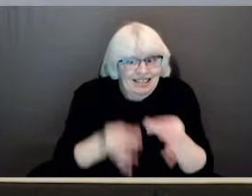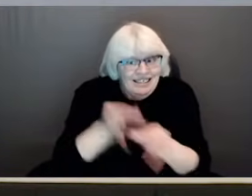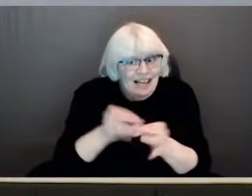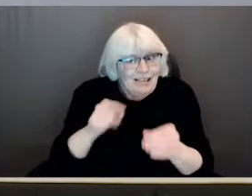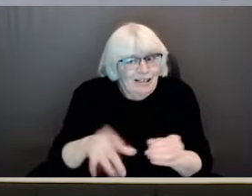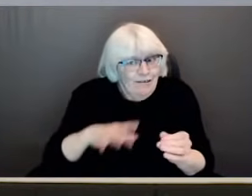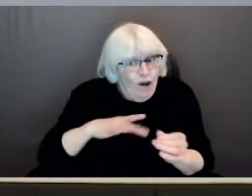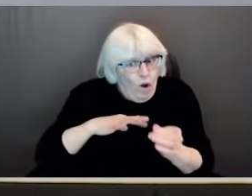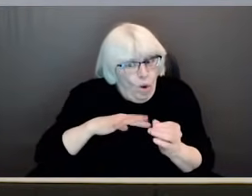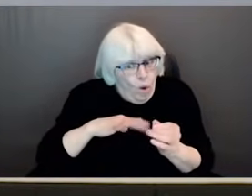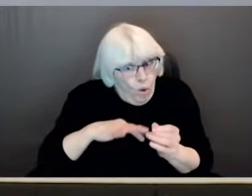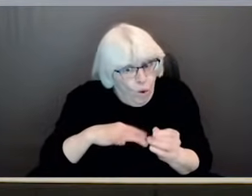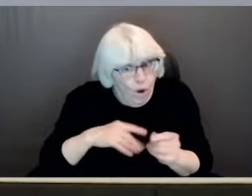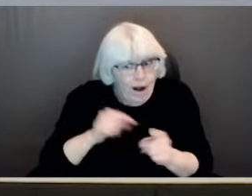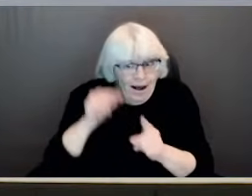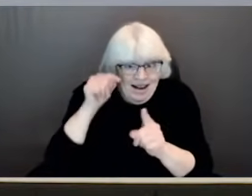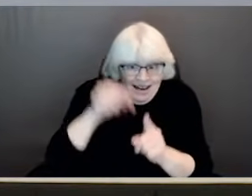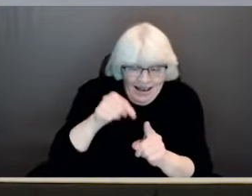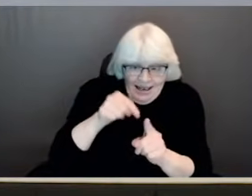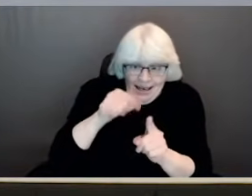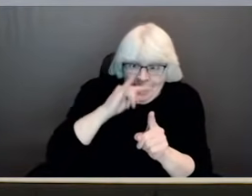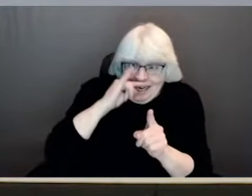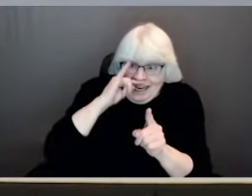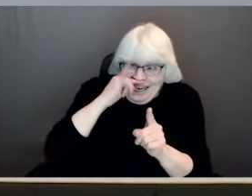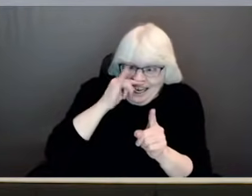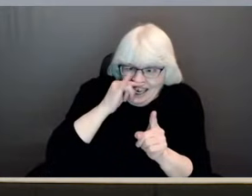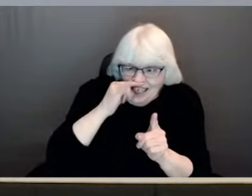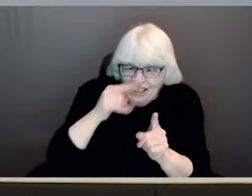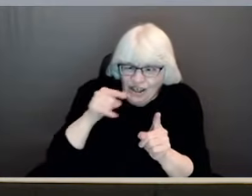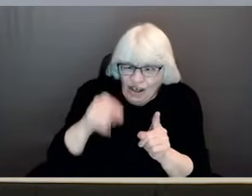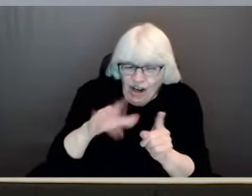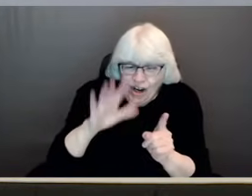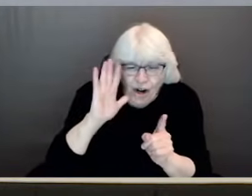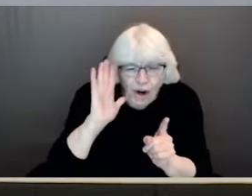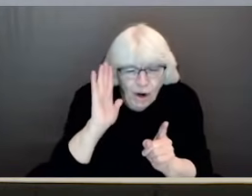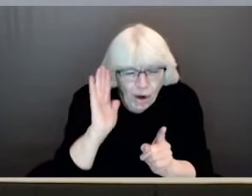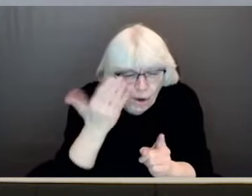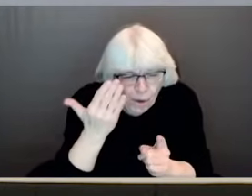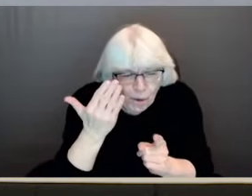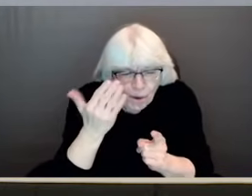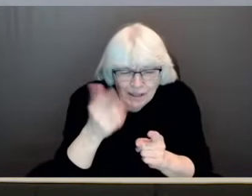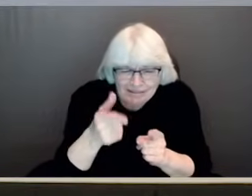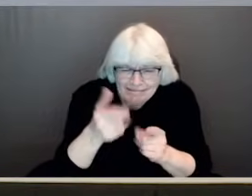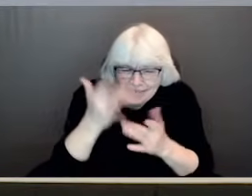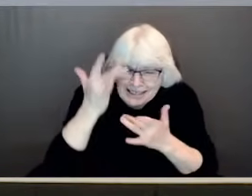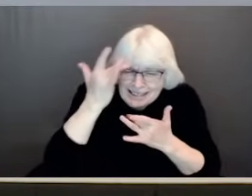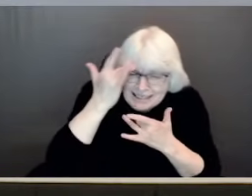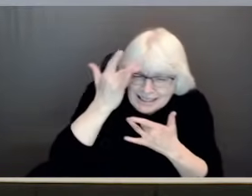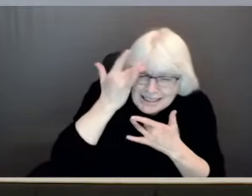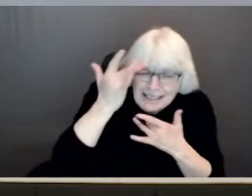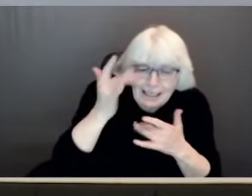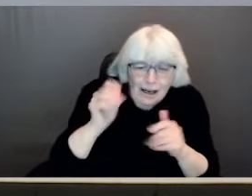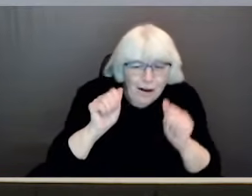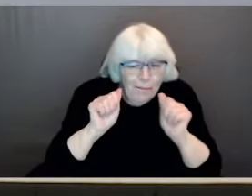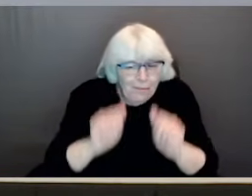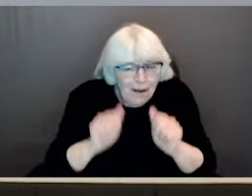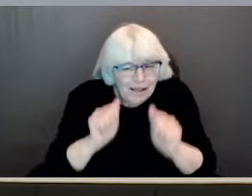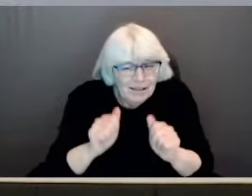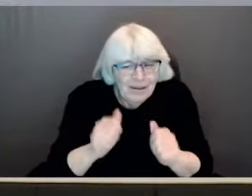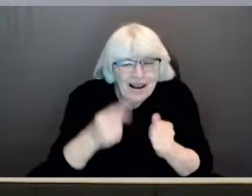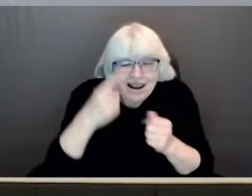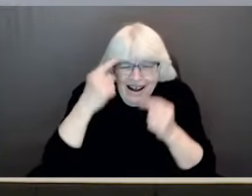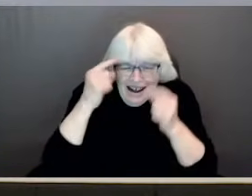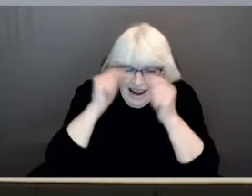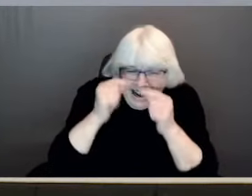mild COVID-19 symptom and does not have easy access to a Health PEI testing clinic. A negative result on an